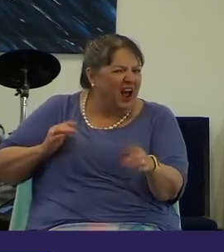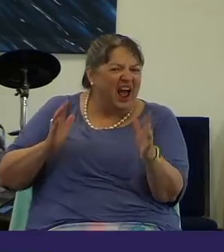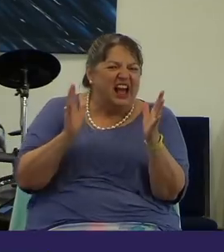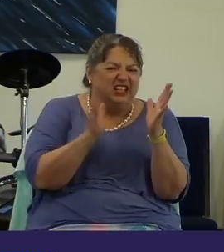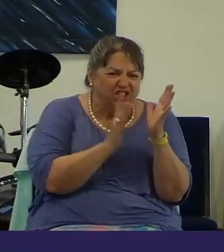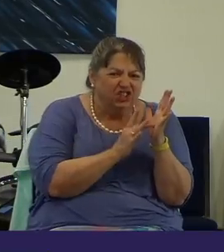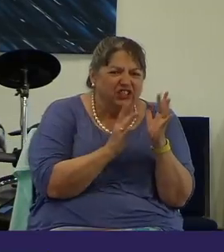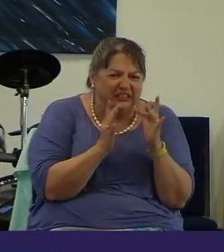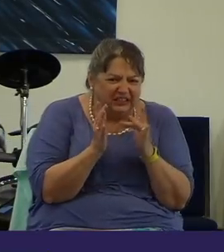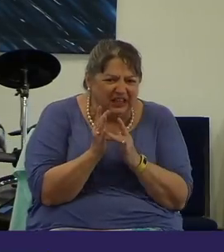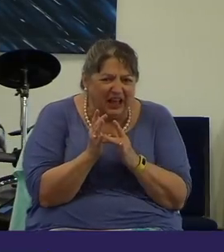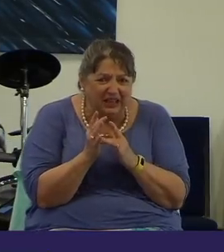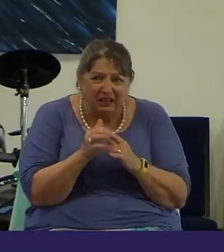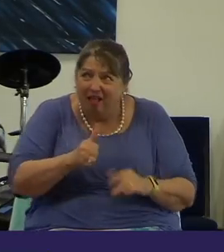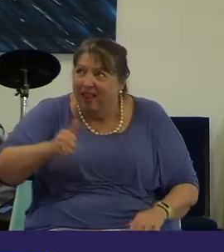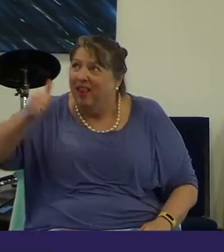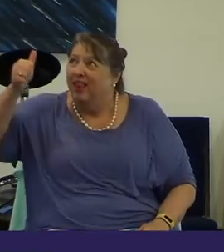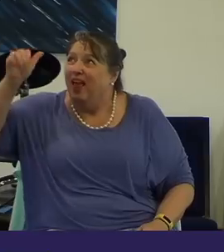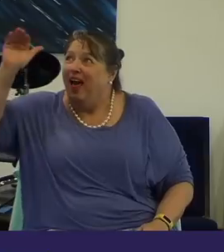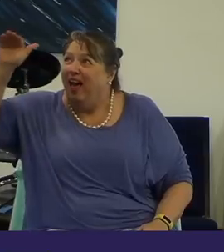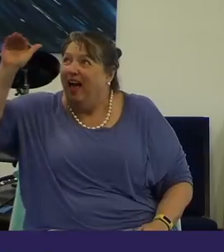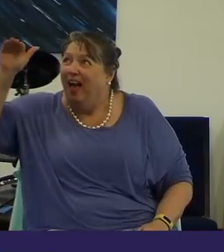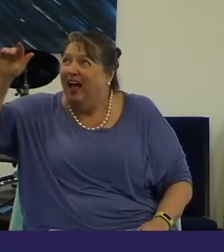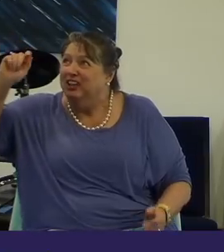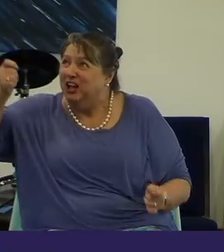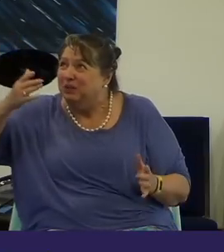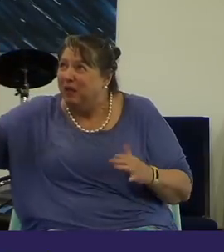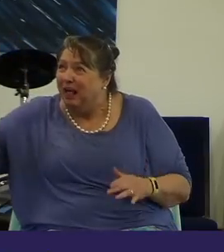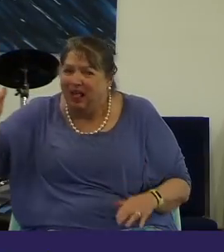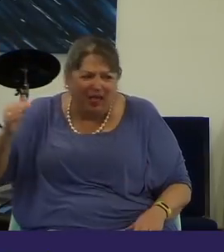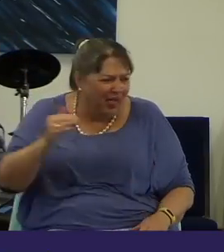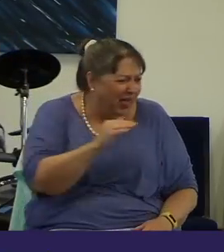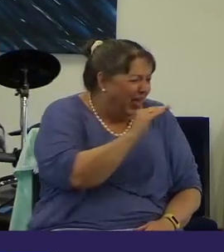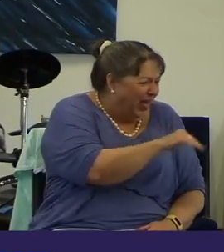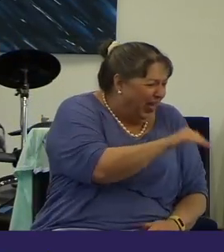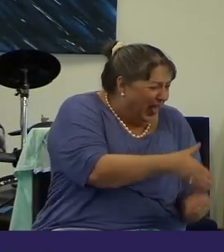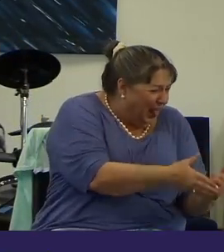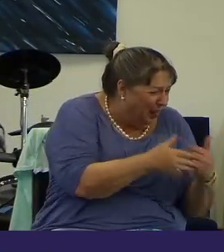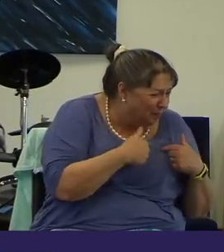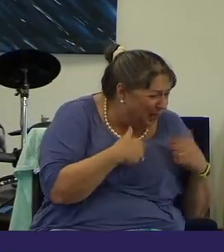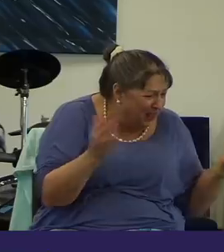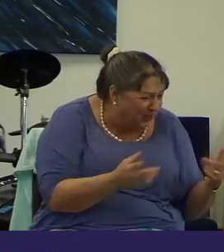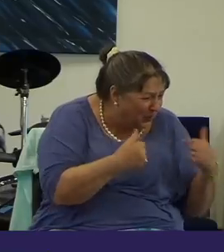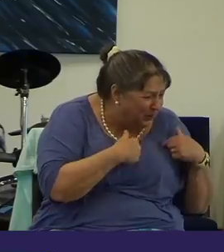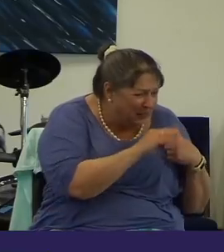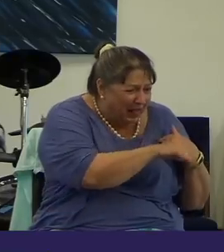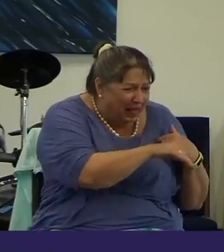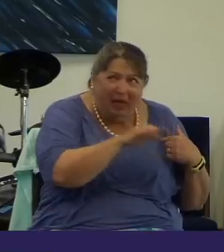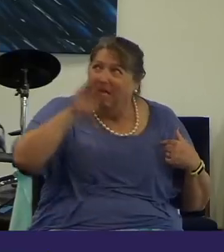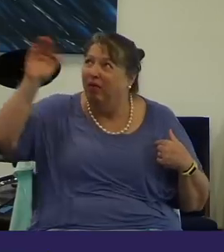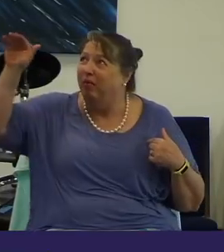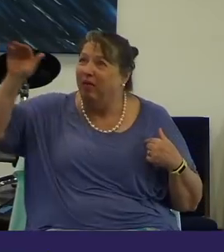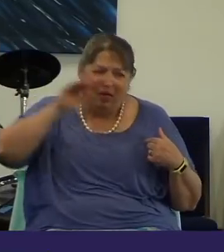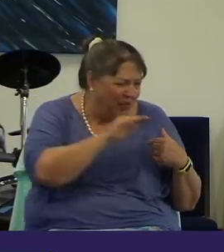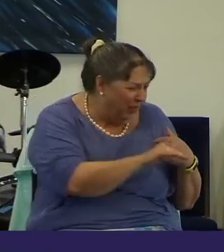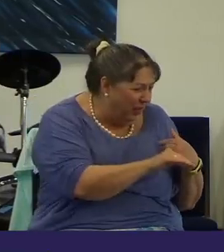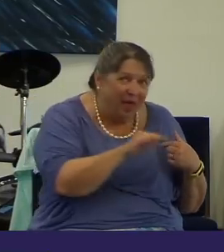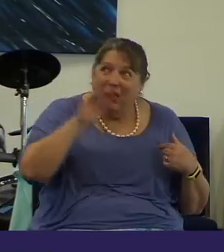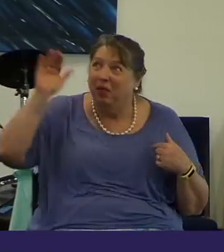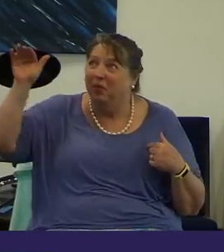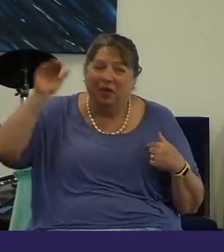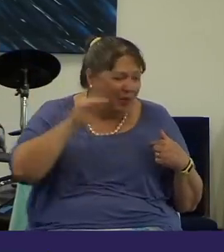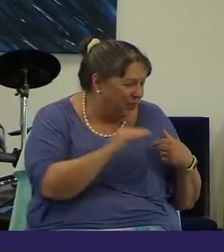the disciples three times for a word of encouragement. You ever need a